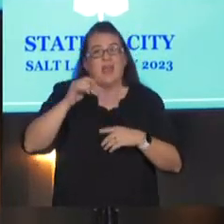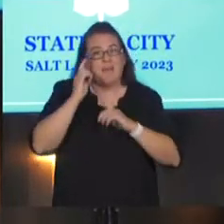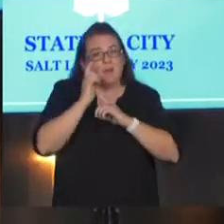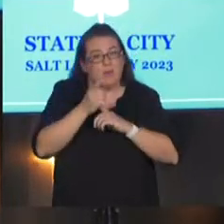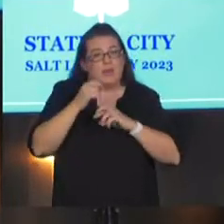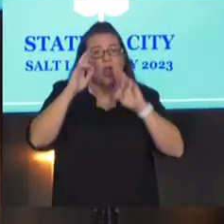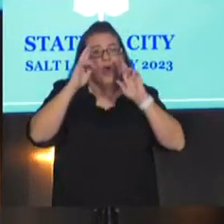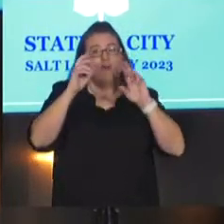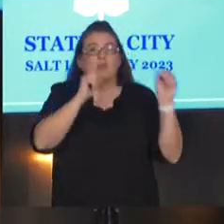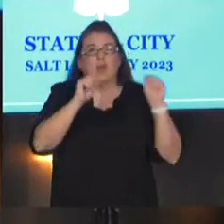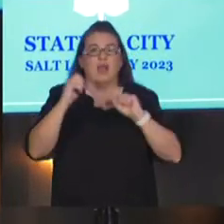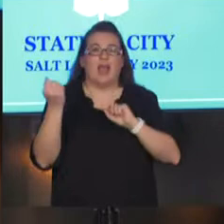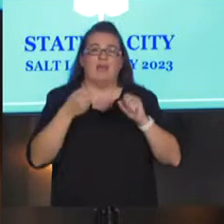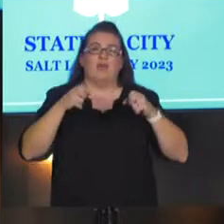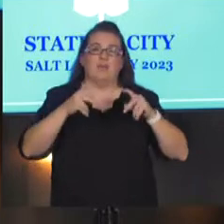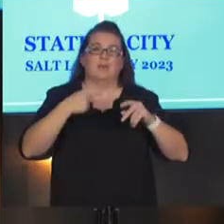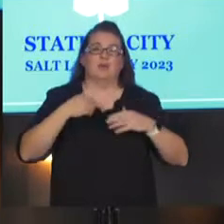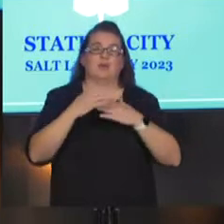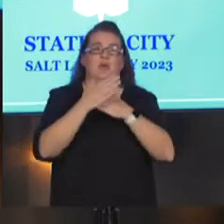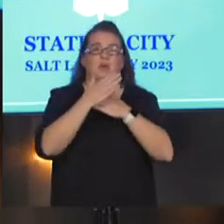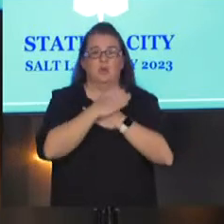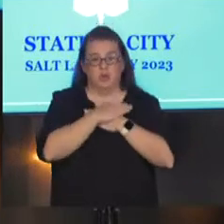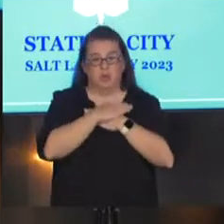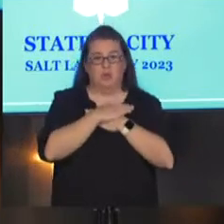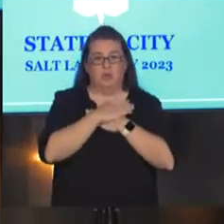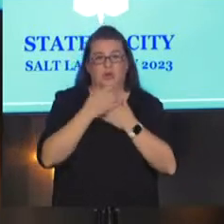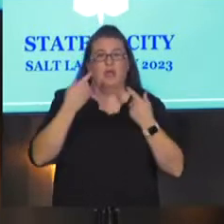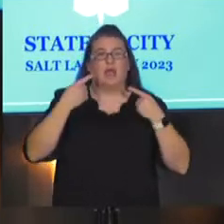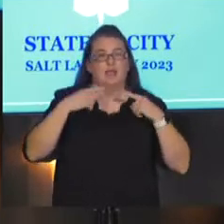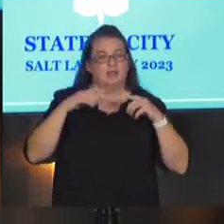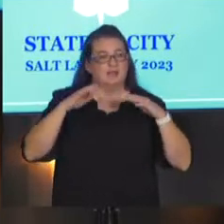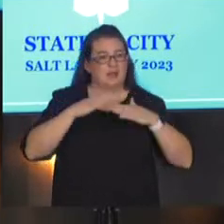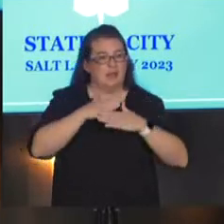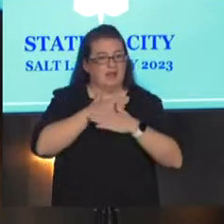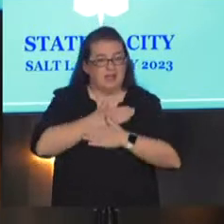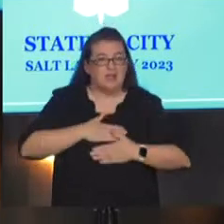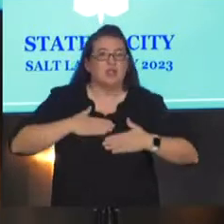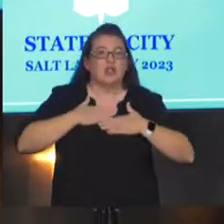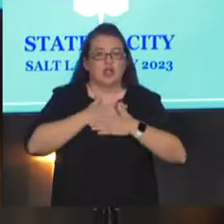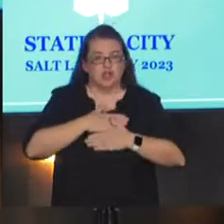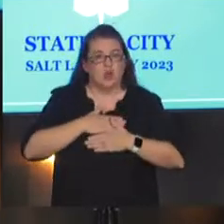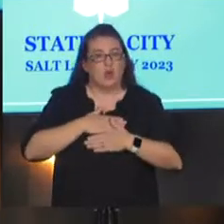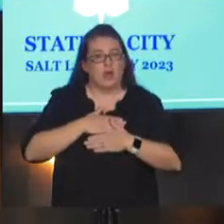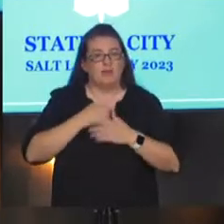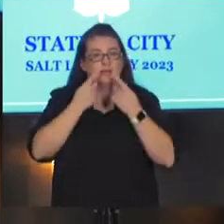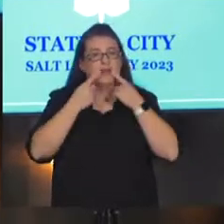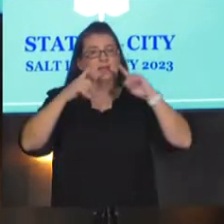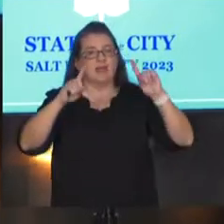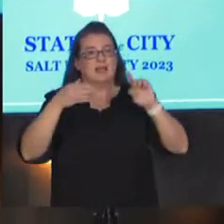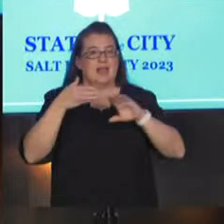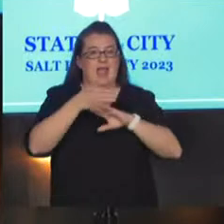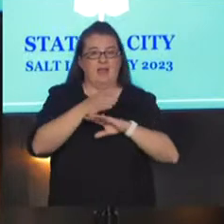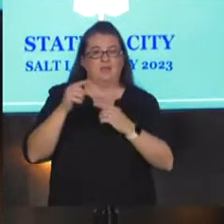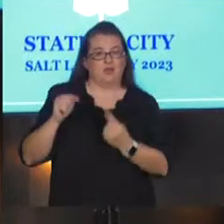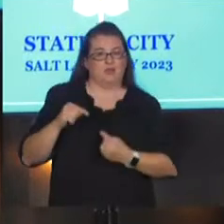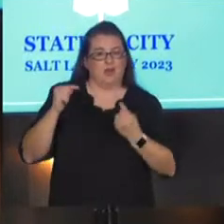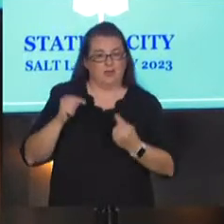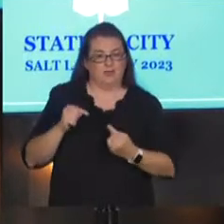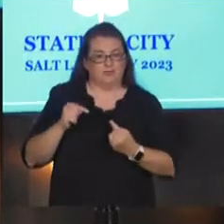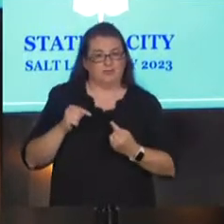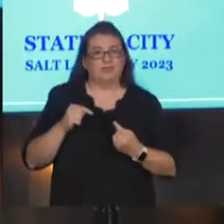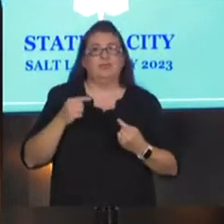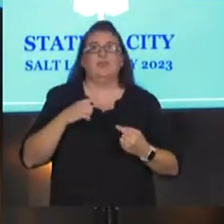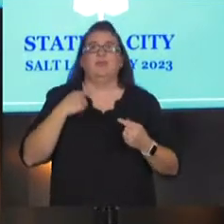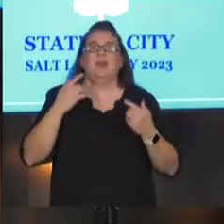all get a chance to rest and enjoy the fruit of our current struggles. I'm proud to be here tonight, joined by the most